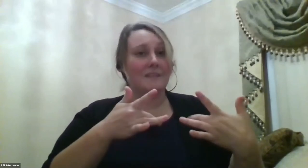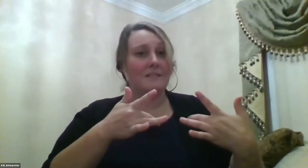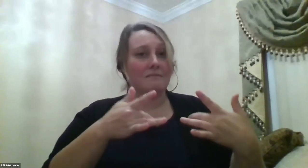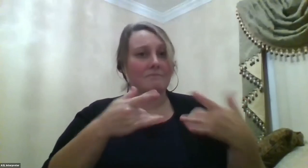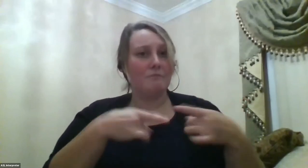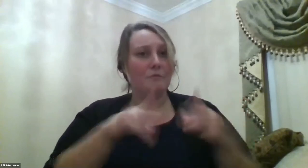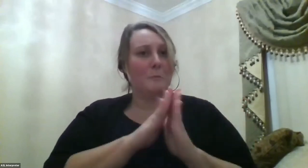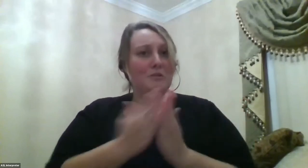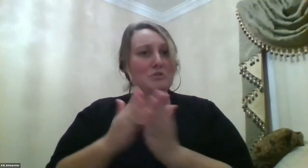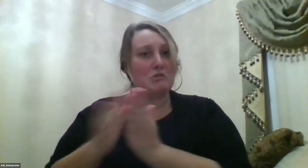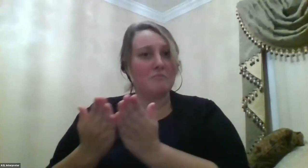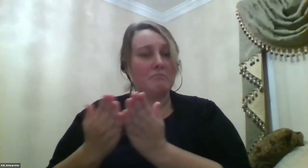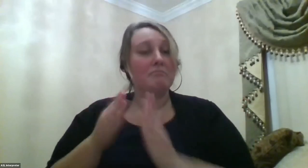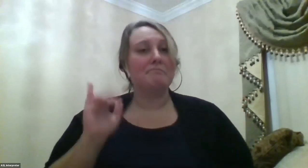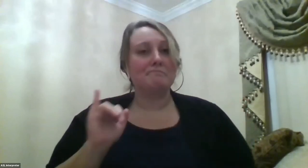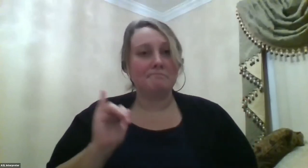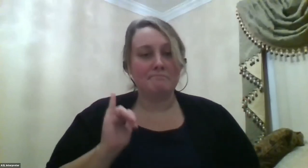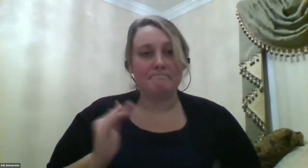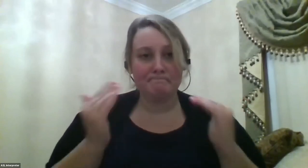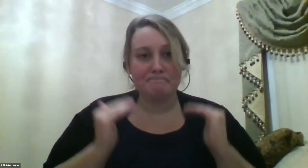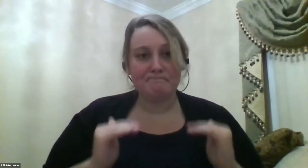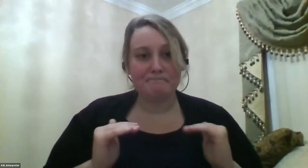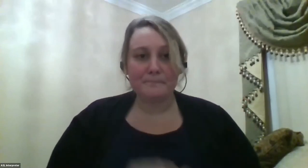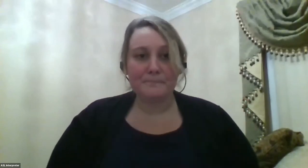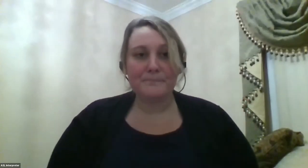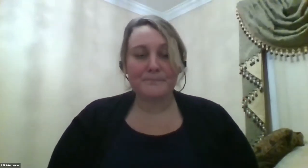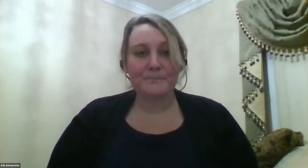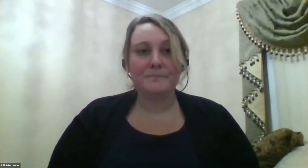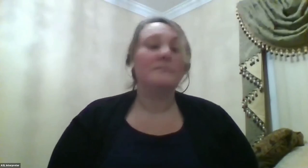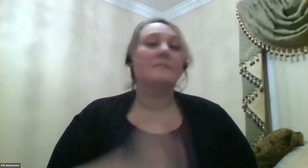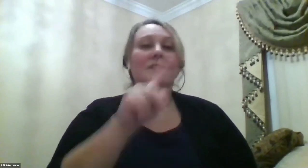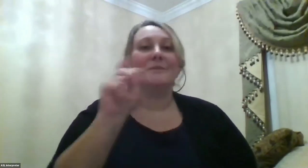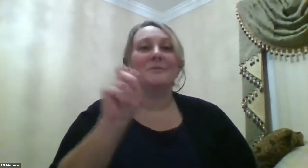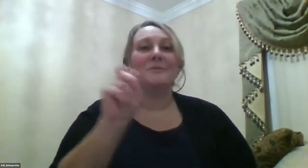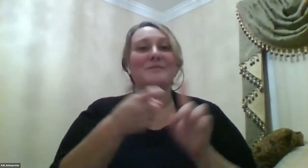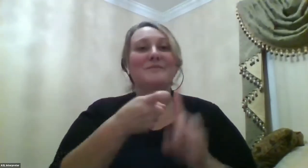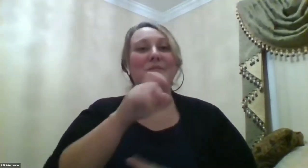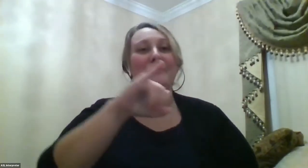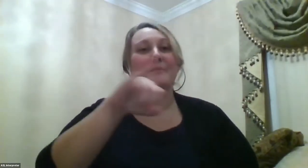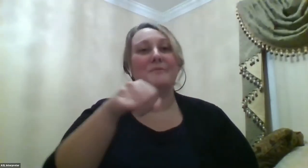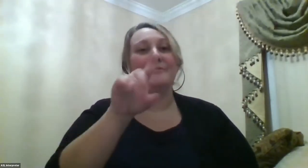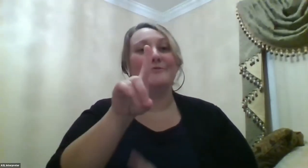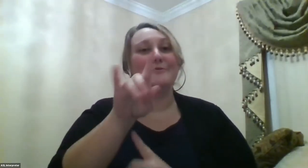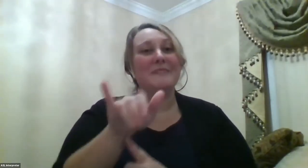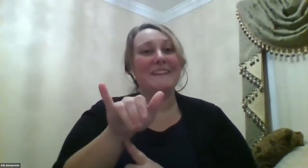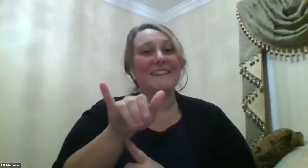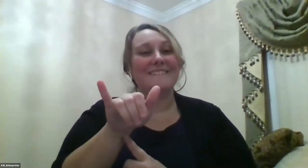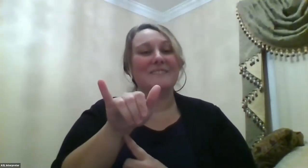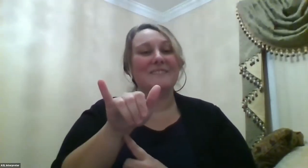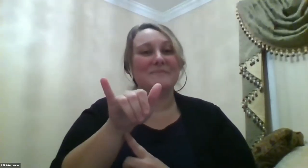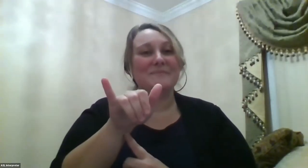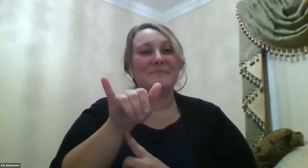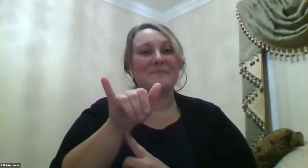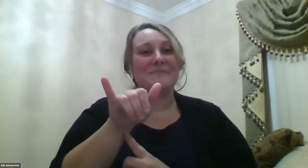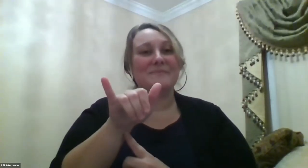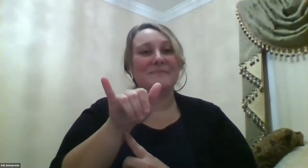okay. So we have one from Judy, Judy Hecker, who says, um, since you work in so many media, sculpture, video, installation,